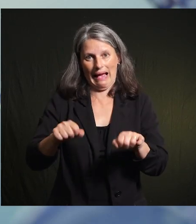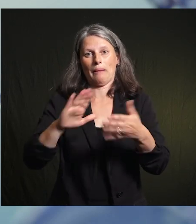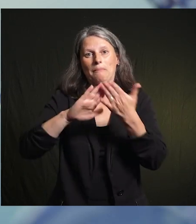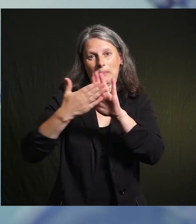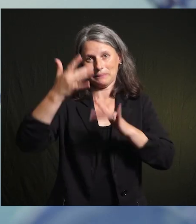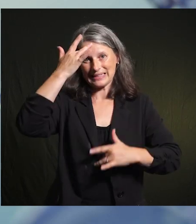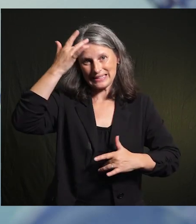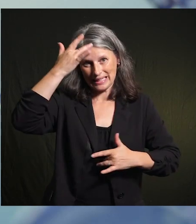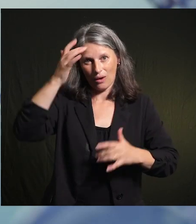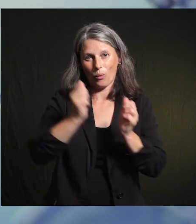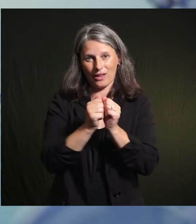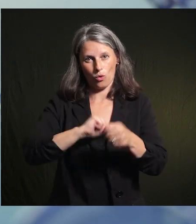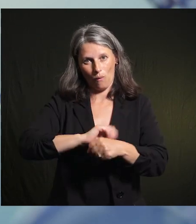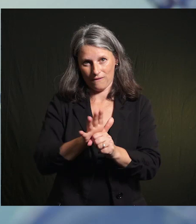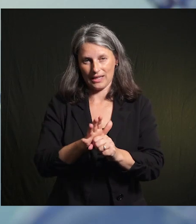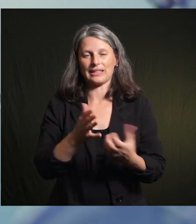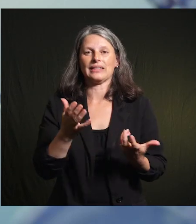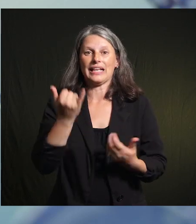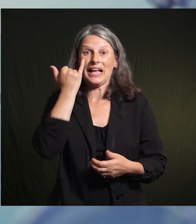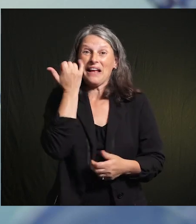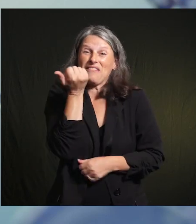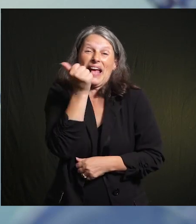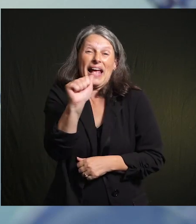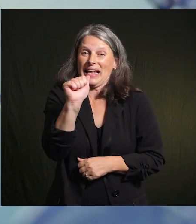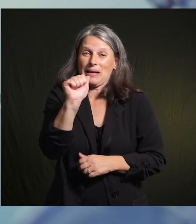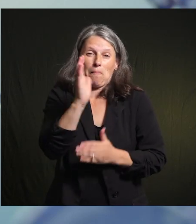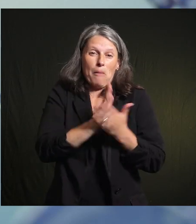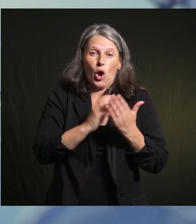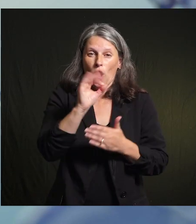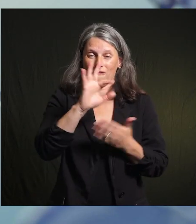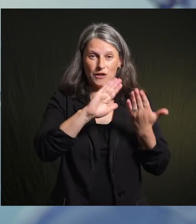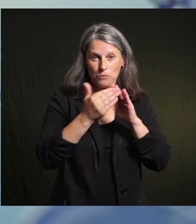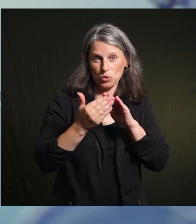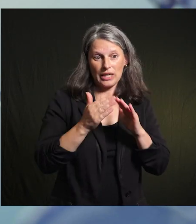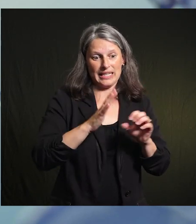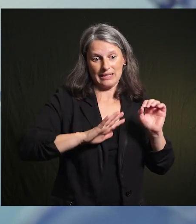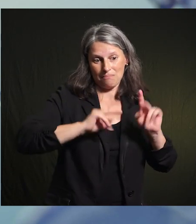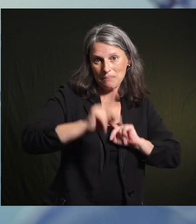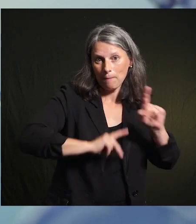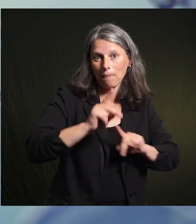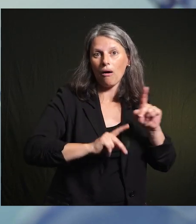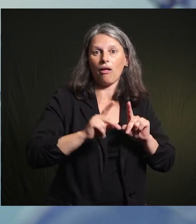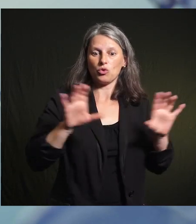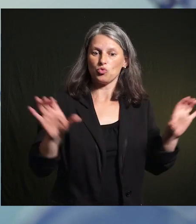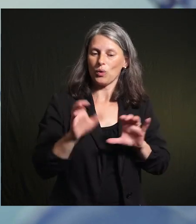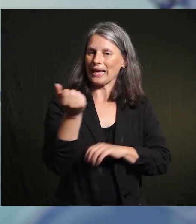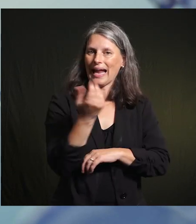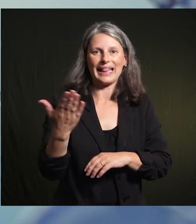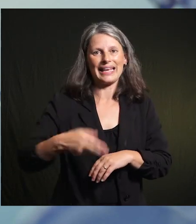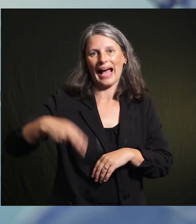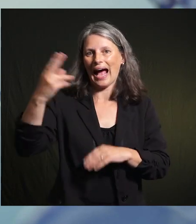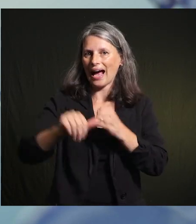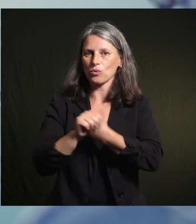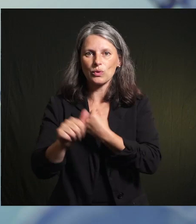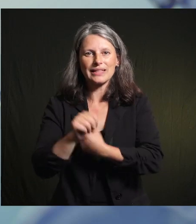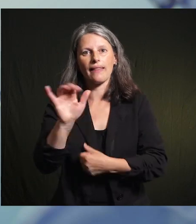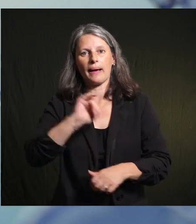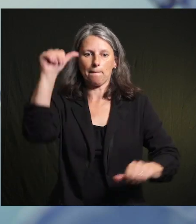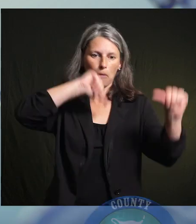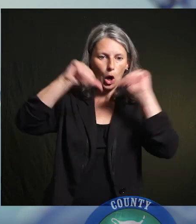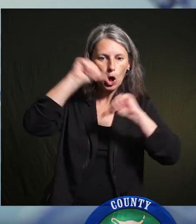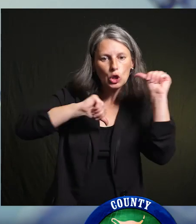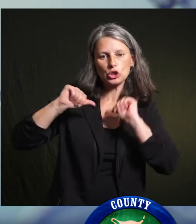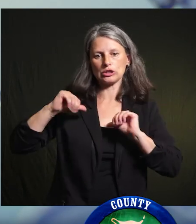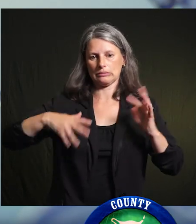to this infection. And as long as any portion of our community is engaging in high-risk activities, like going to bars